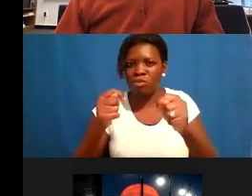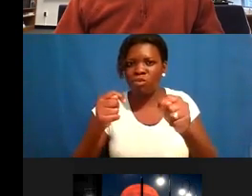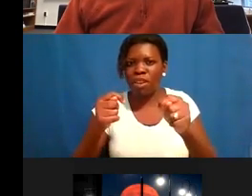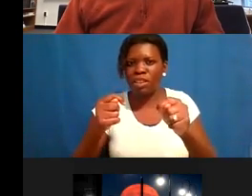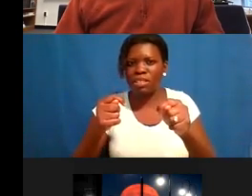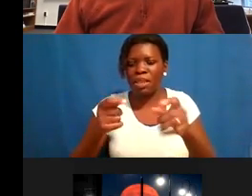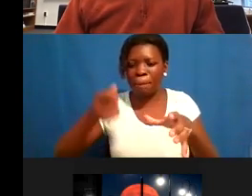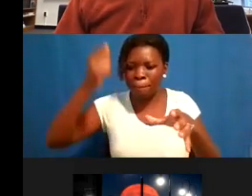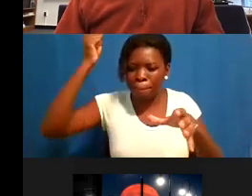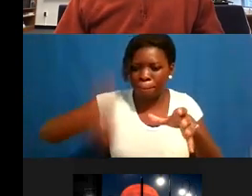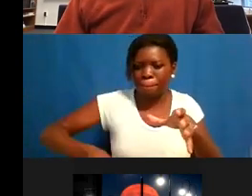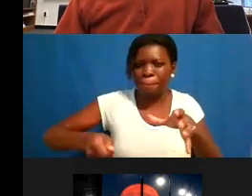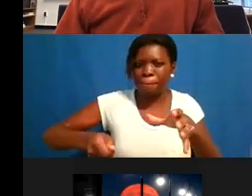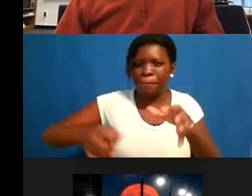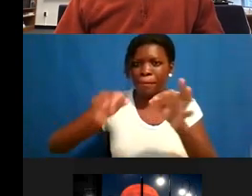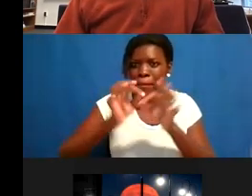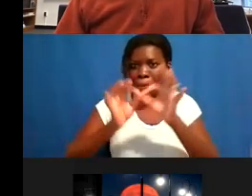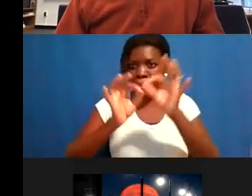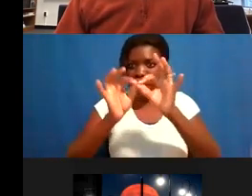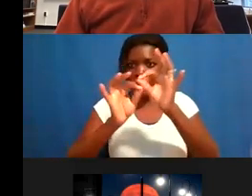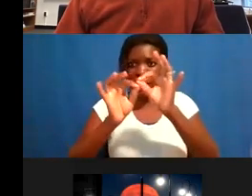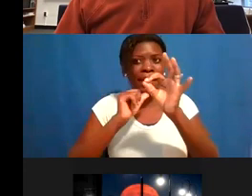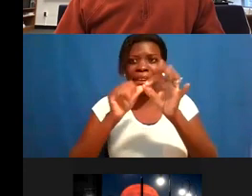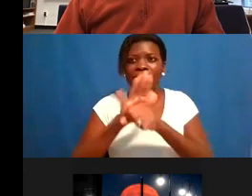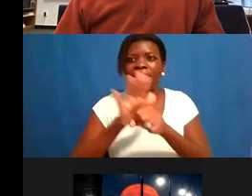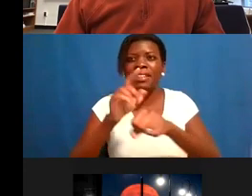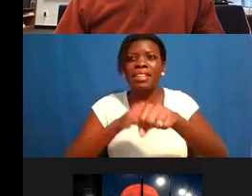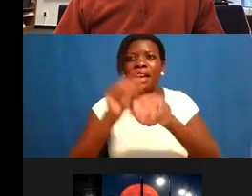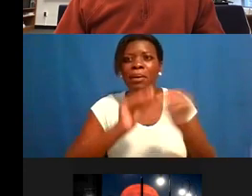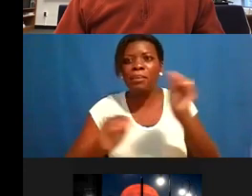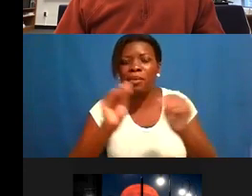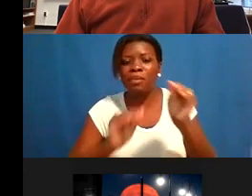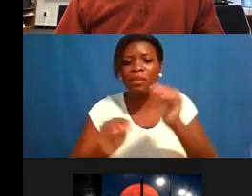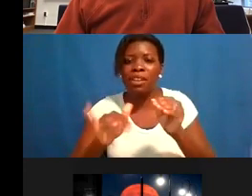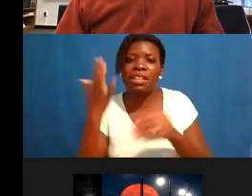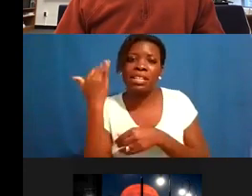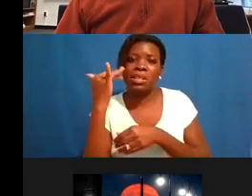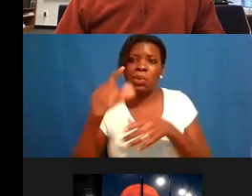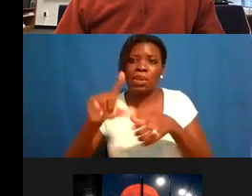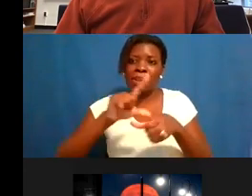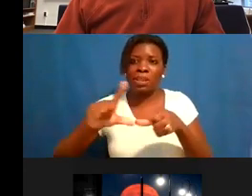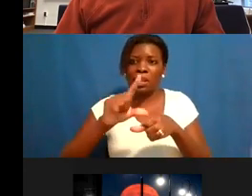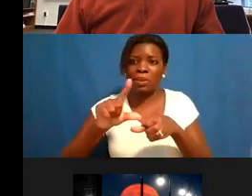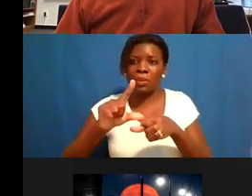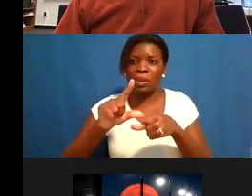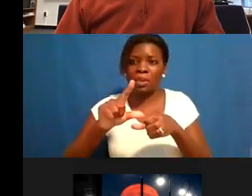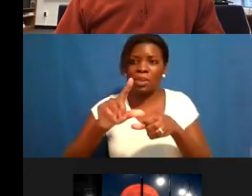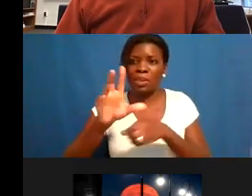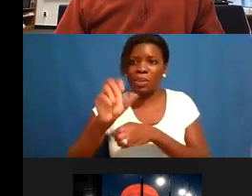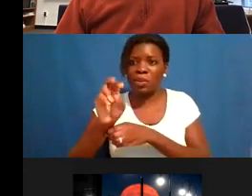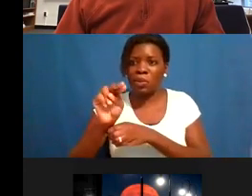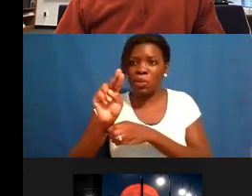hammer, the molecules do not have enough time to move around. So that's why a liquid, the cornstarch liquid,